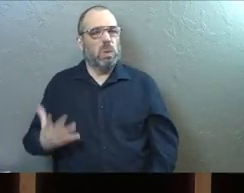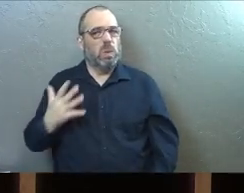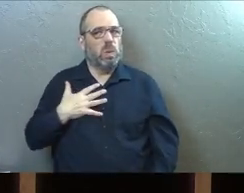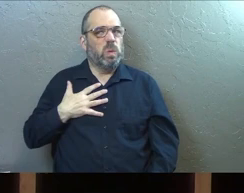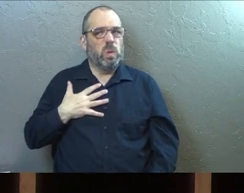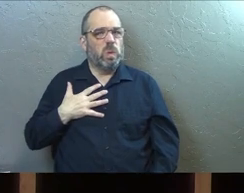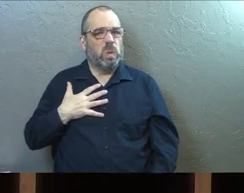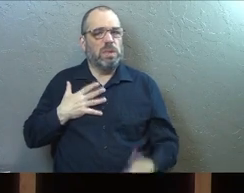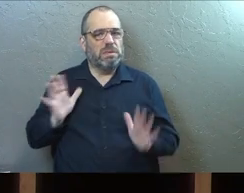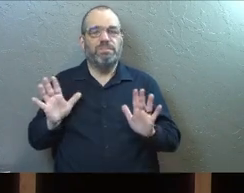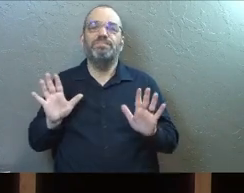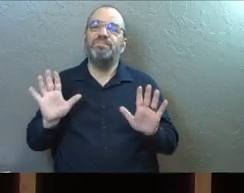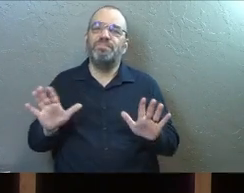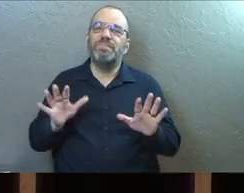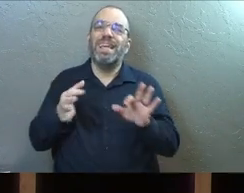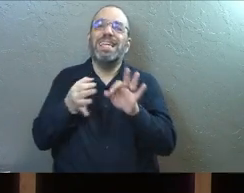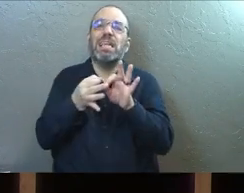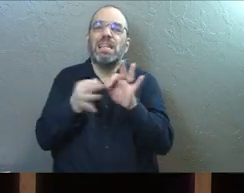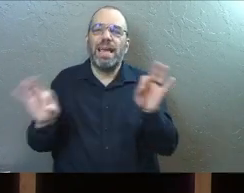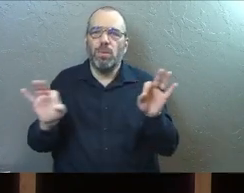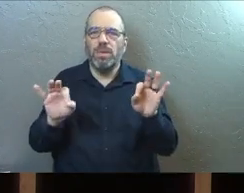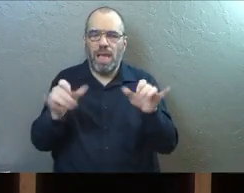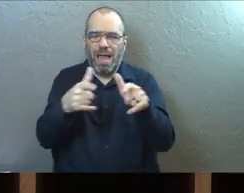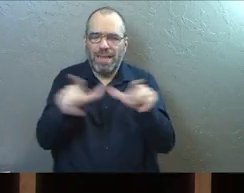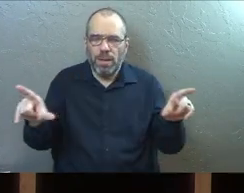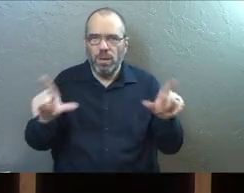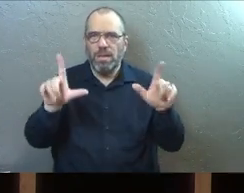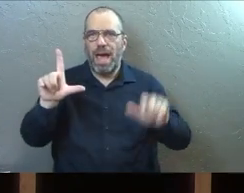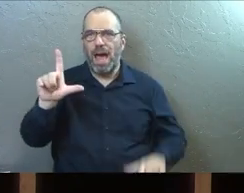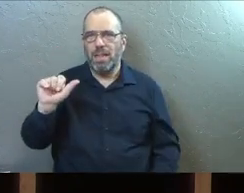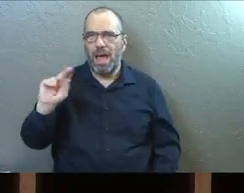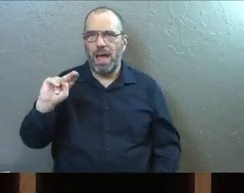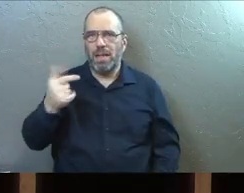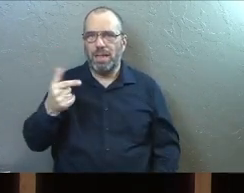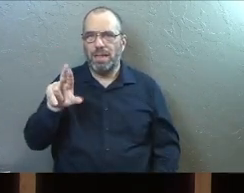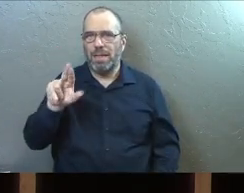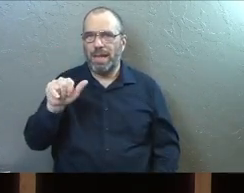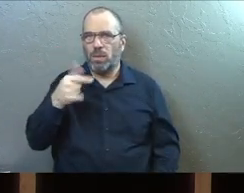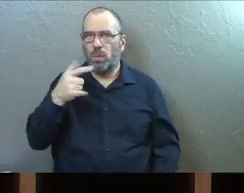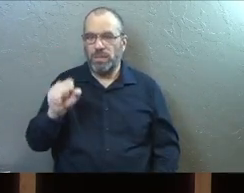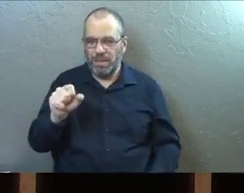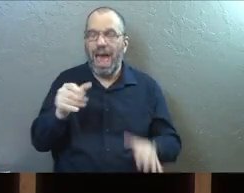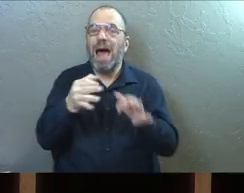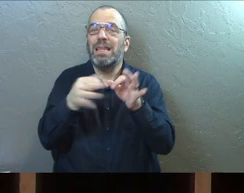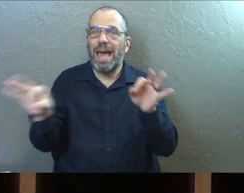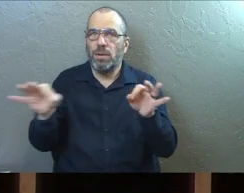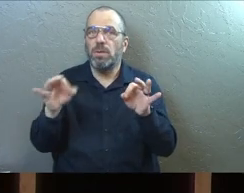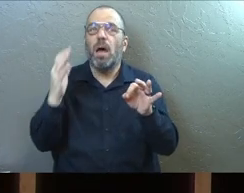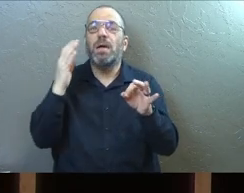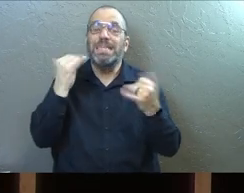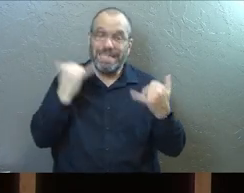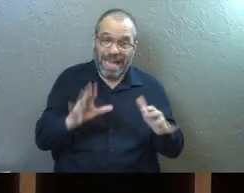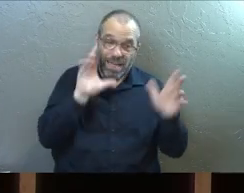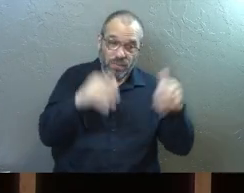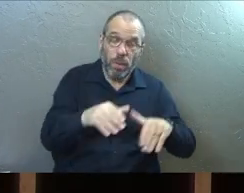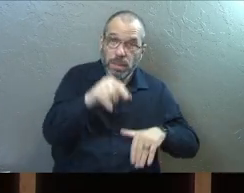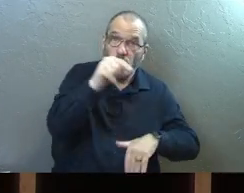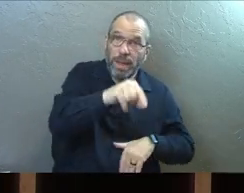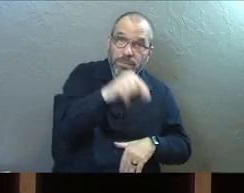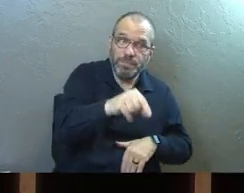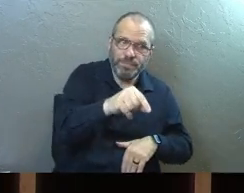be a little bit scary. It's languages. It's a real gift. We're going to talk about it in depth. That's all coming. Today's focus